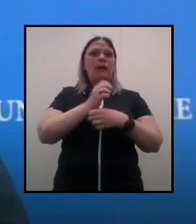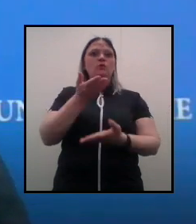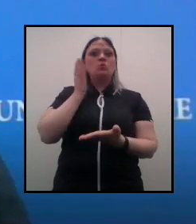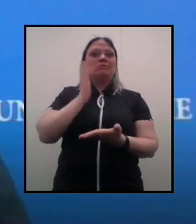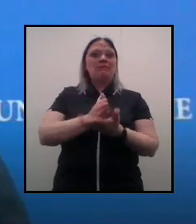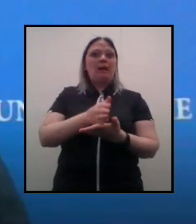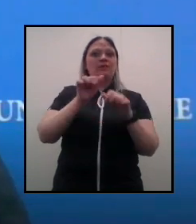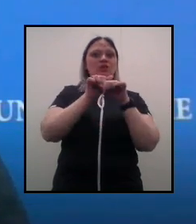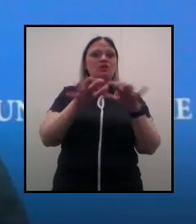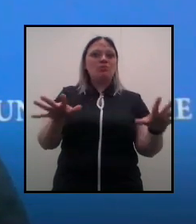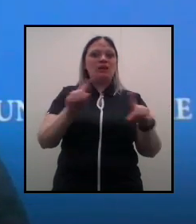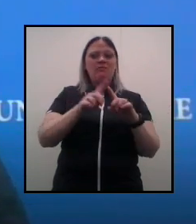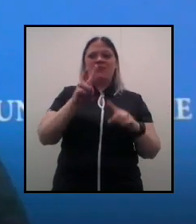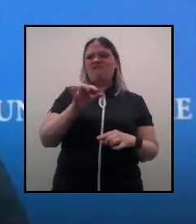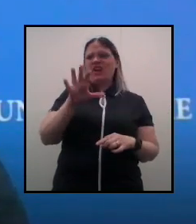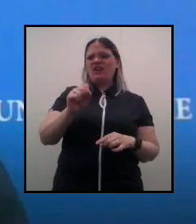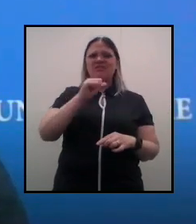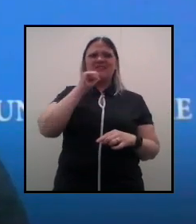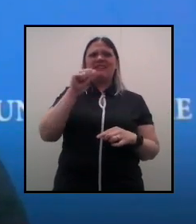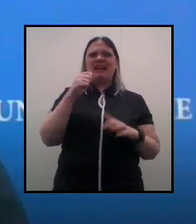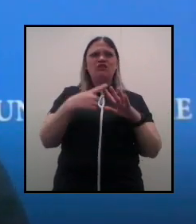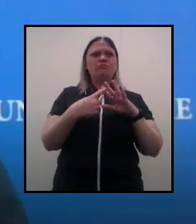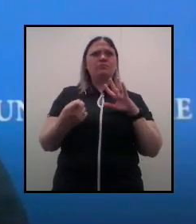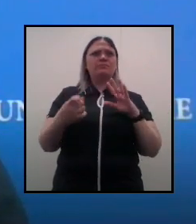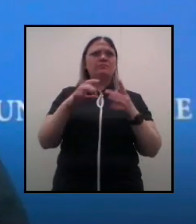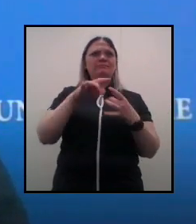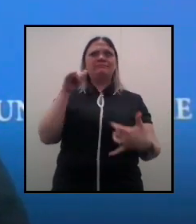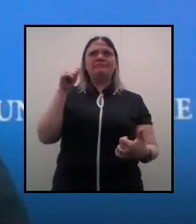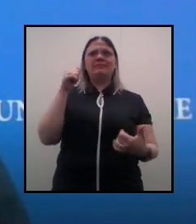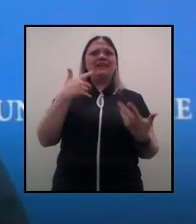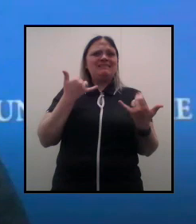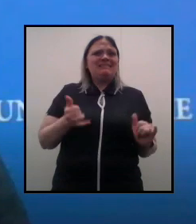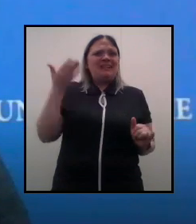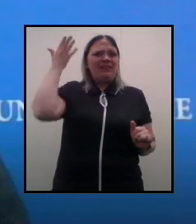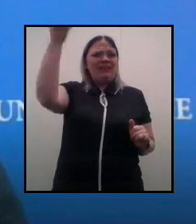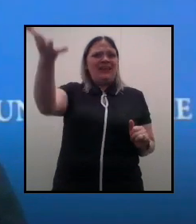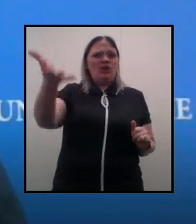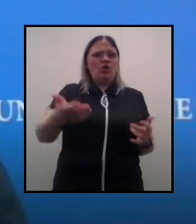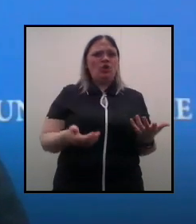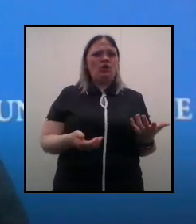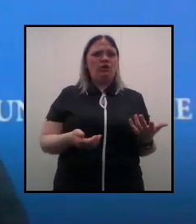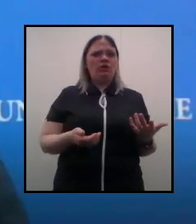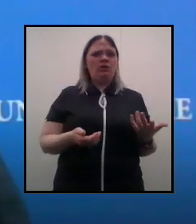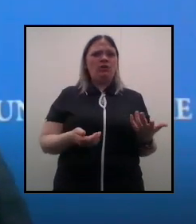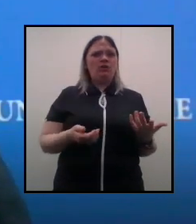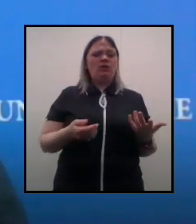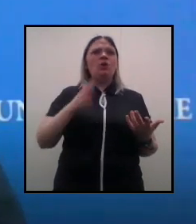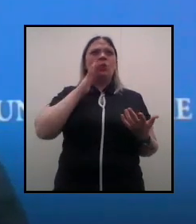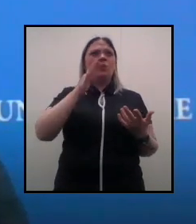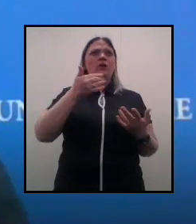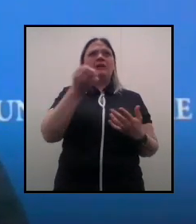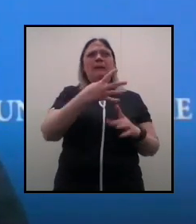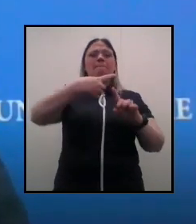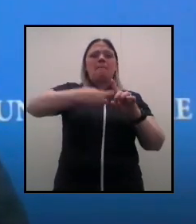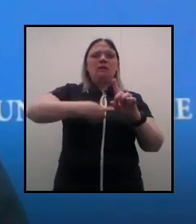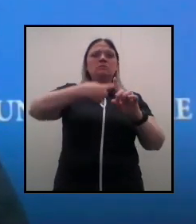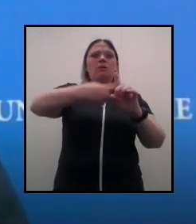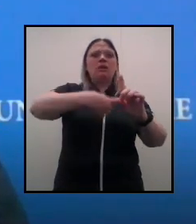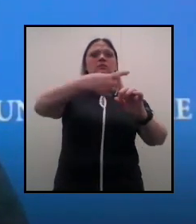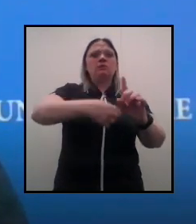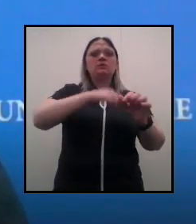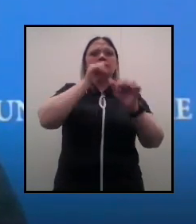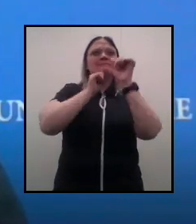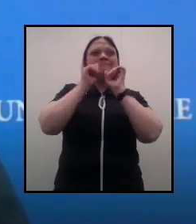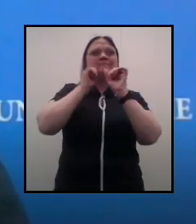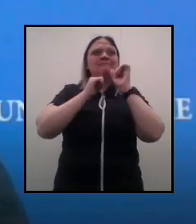spread of the virus, but the virus is not disappearing. The virus is out there, and we have to understand that this is going to be months and months of dealing with this in